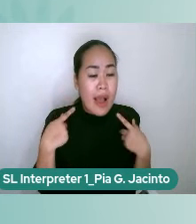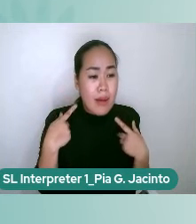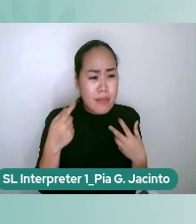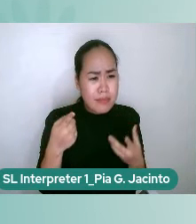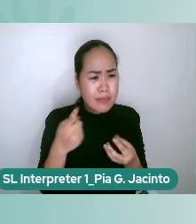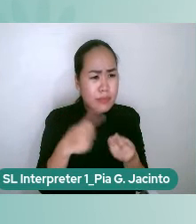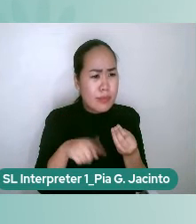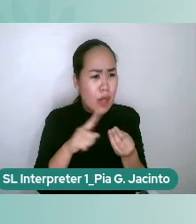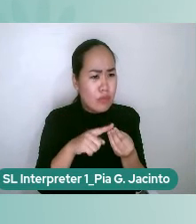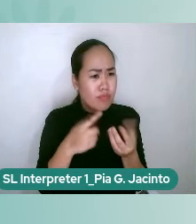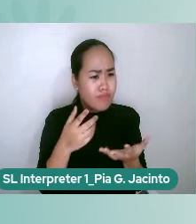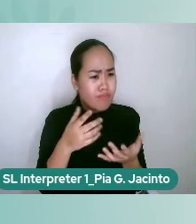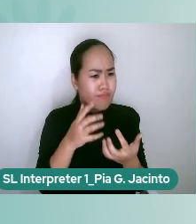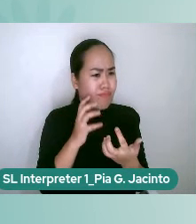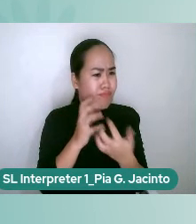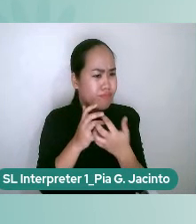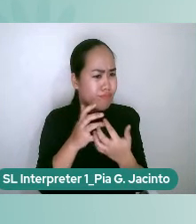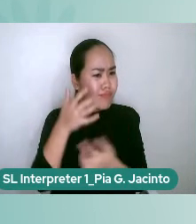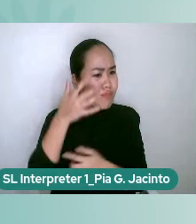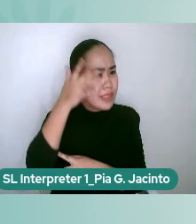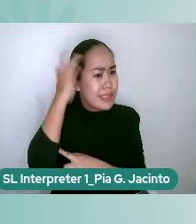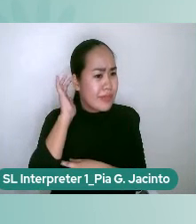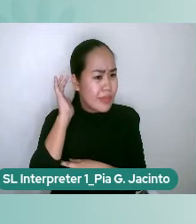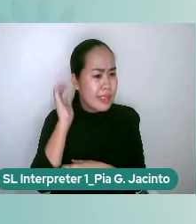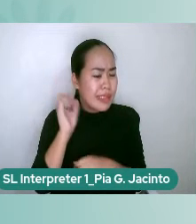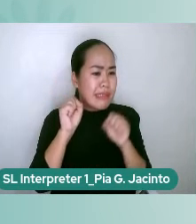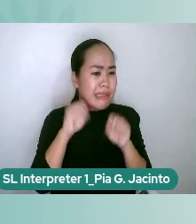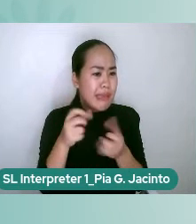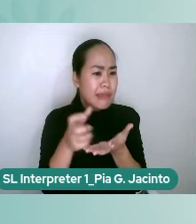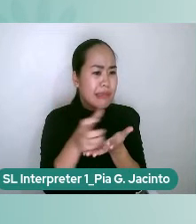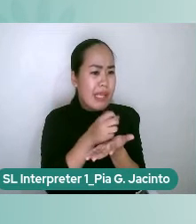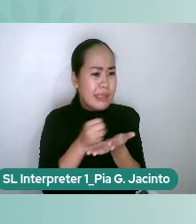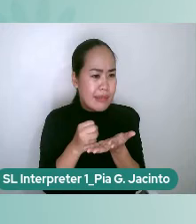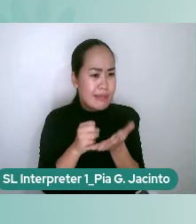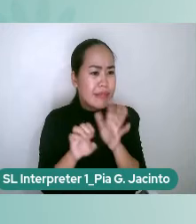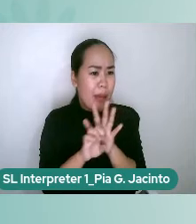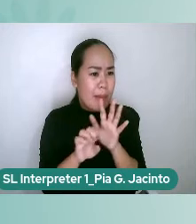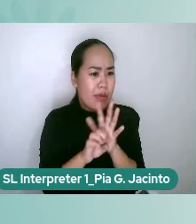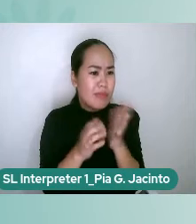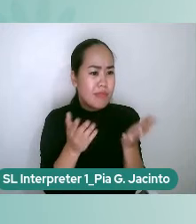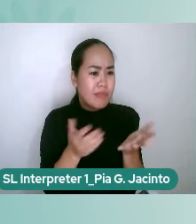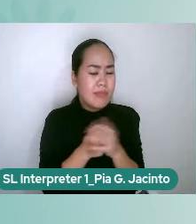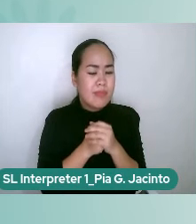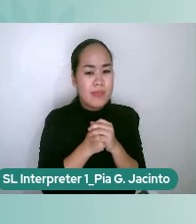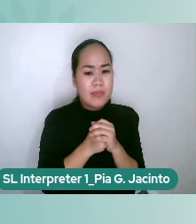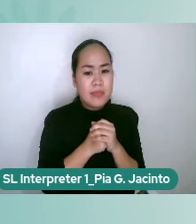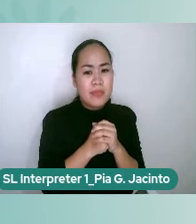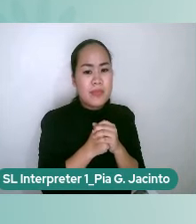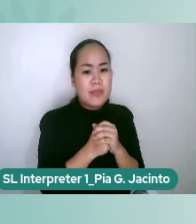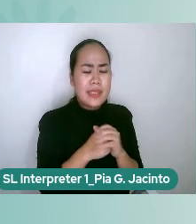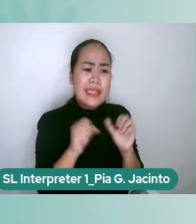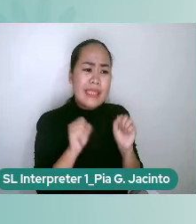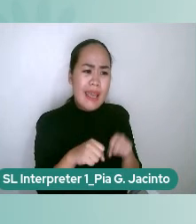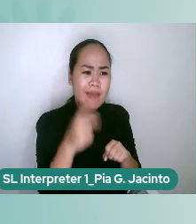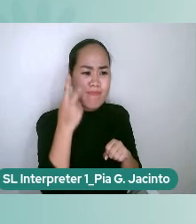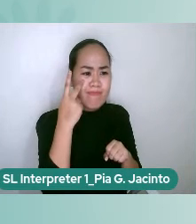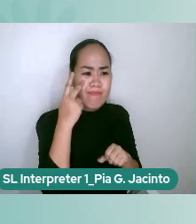sensitivity, clinician-collected samples. However, if you confine the analysis to